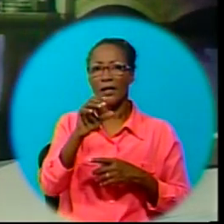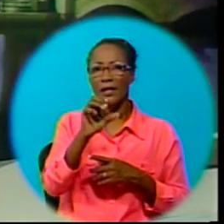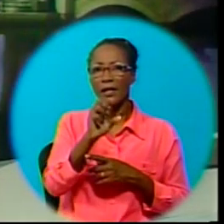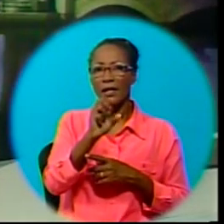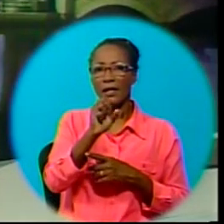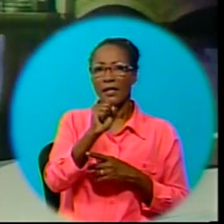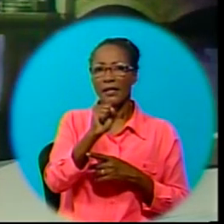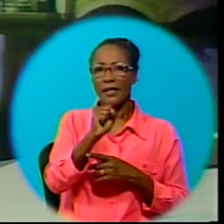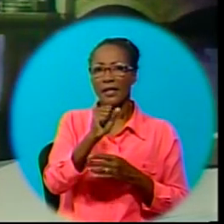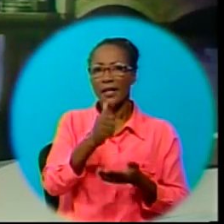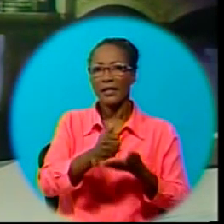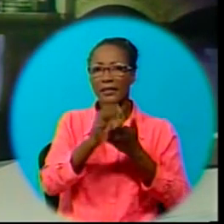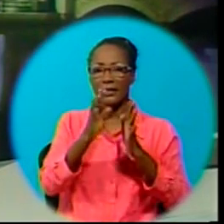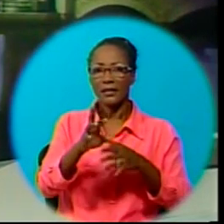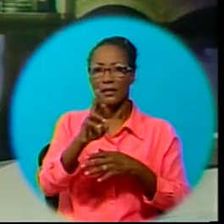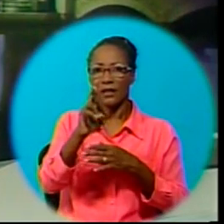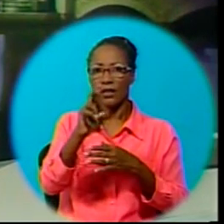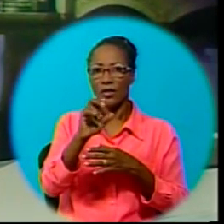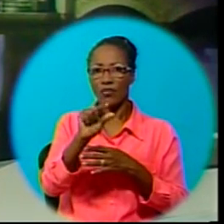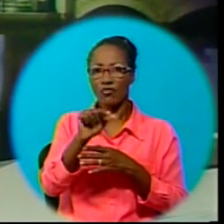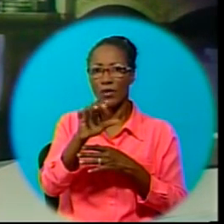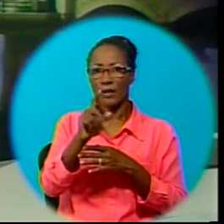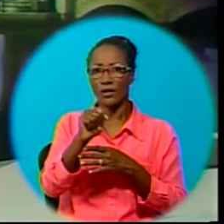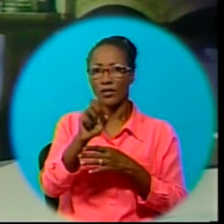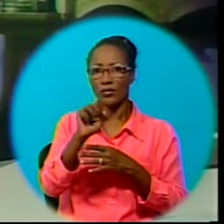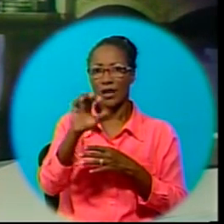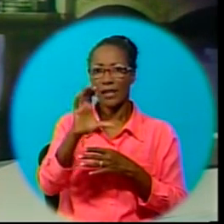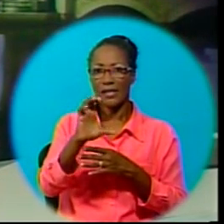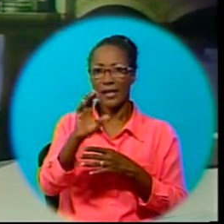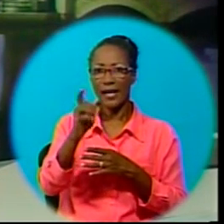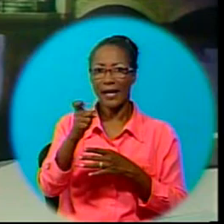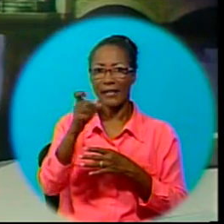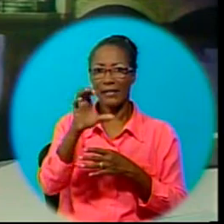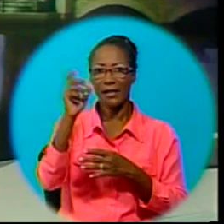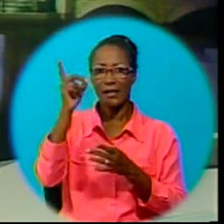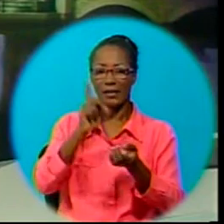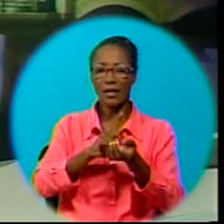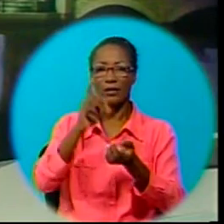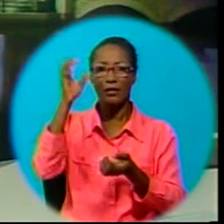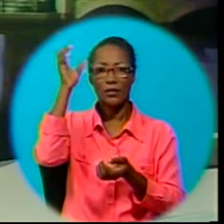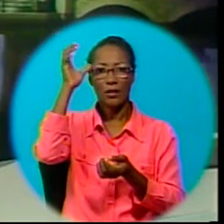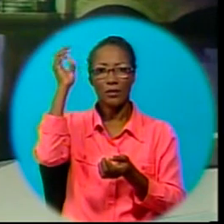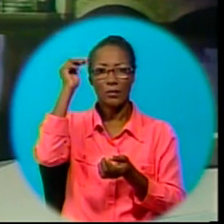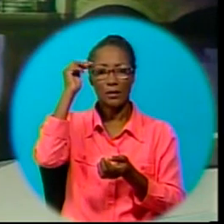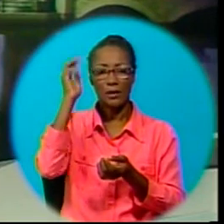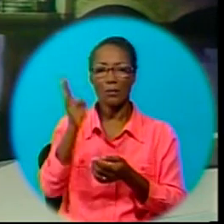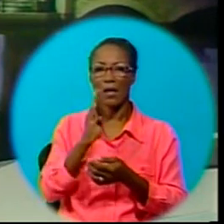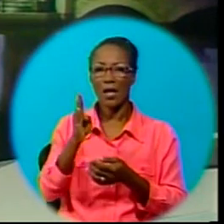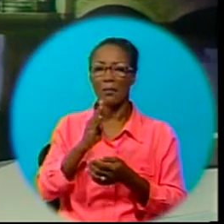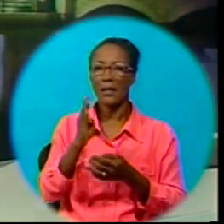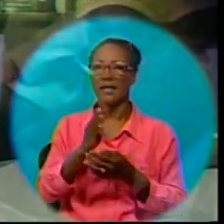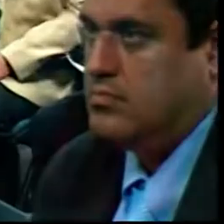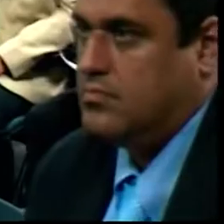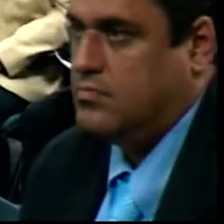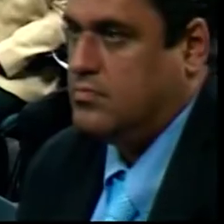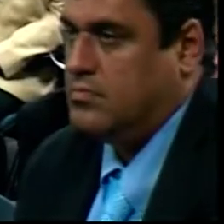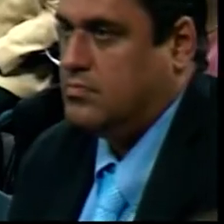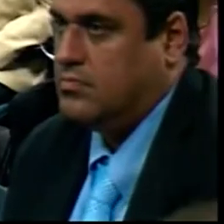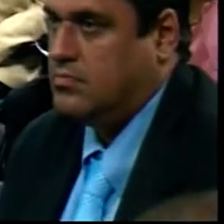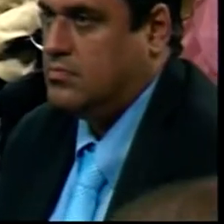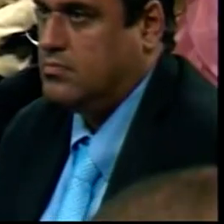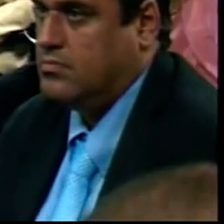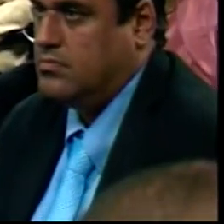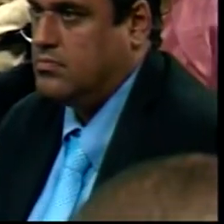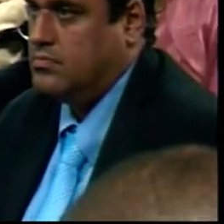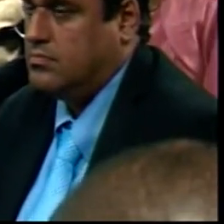Meantime, Senior Assistant Registrar at CSC, Dr. Charles Mayanga, says Barbados scored well in the Caribbean Advanced Proficiency Examination